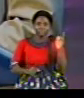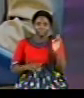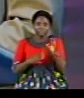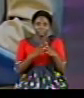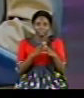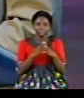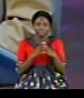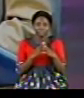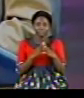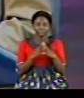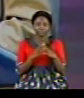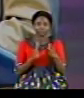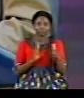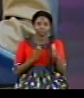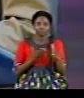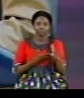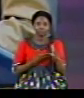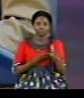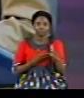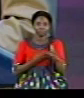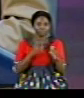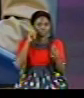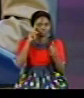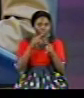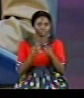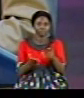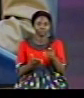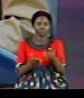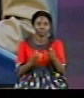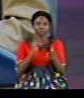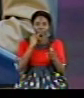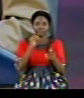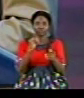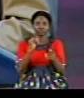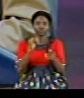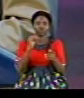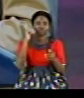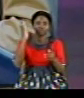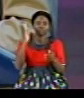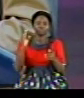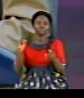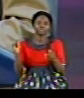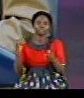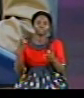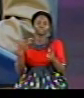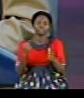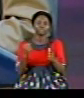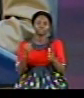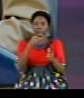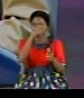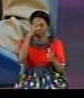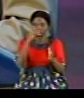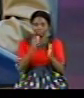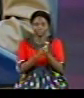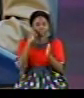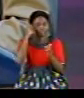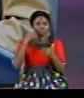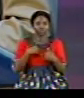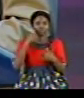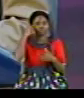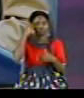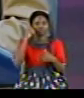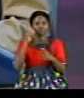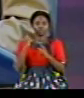Our brother here is testifying of the fact that he has his left eyes not seeing